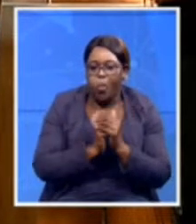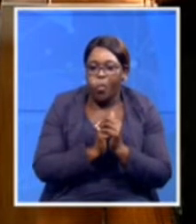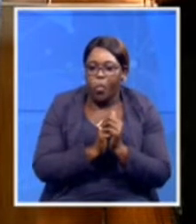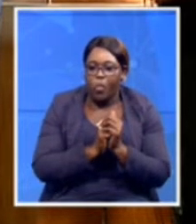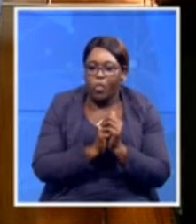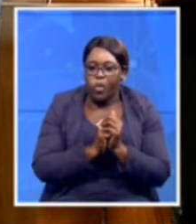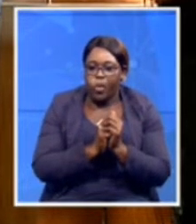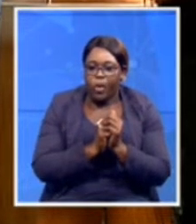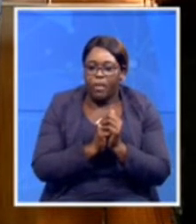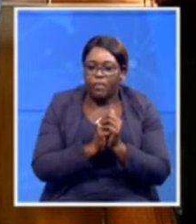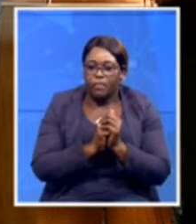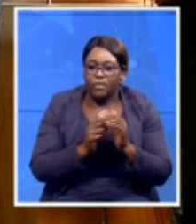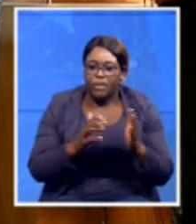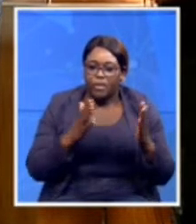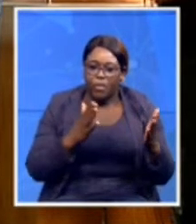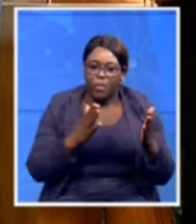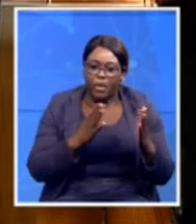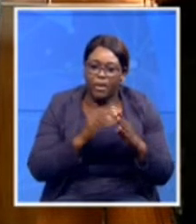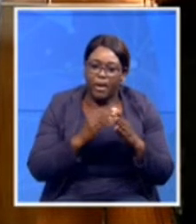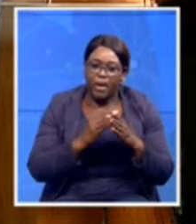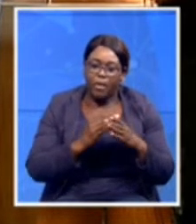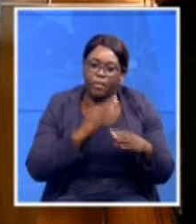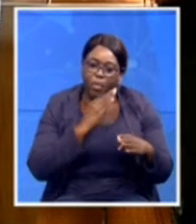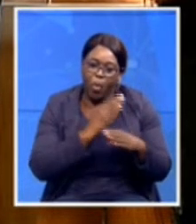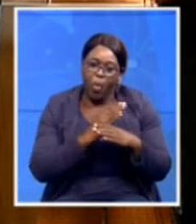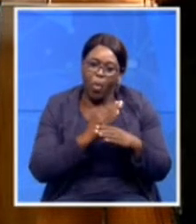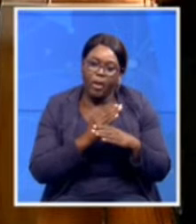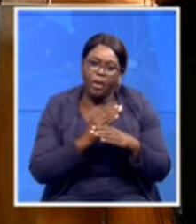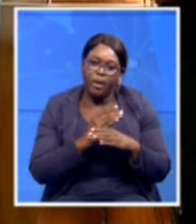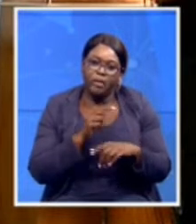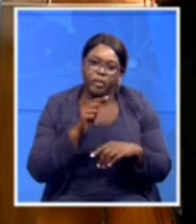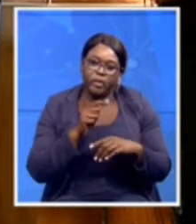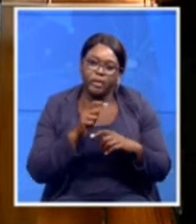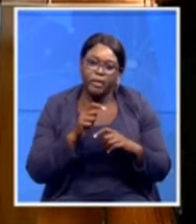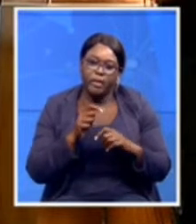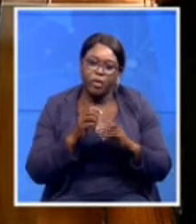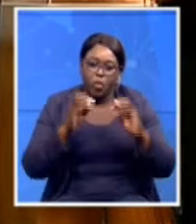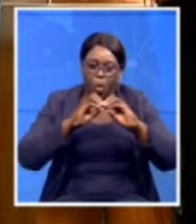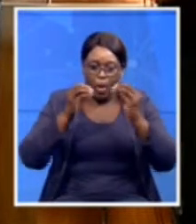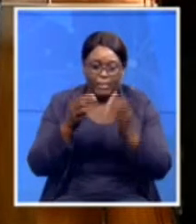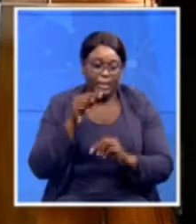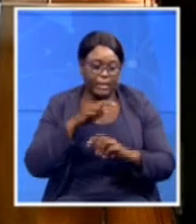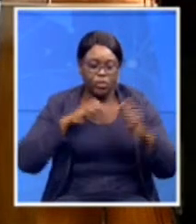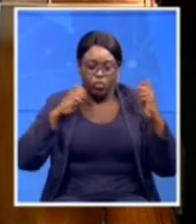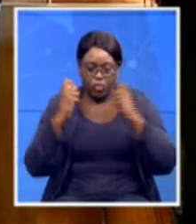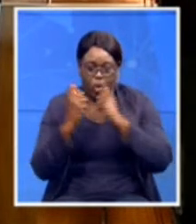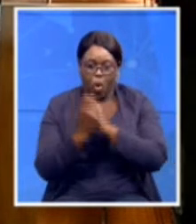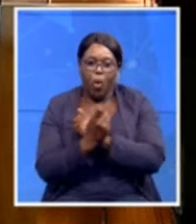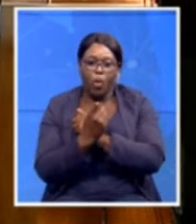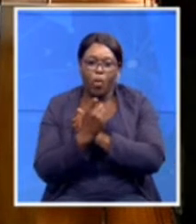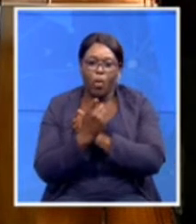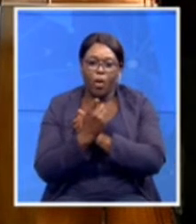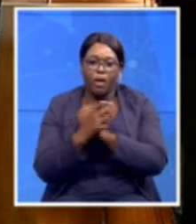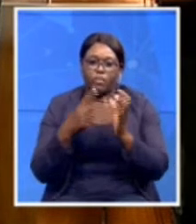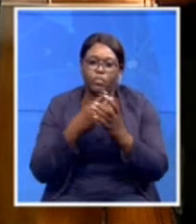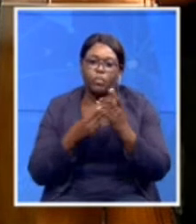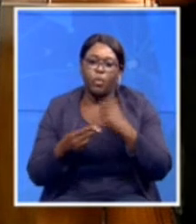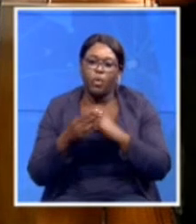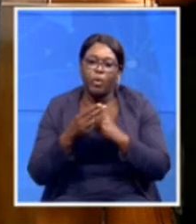to transform this organization, both skills-wise, both technological, to ensure that indeed we